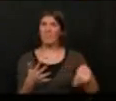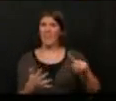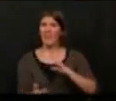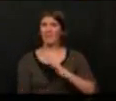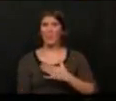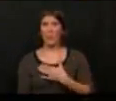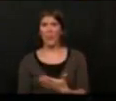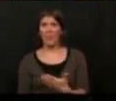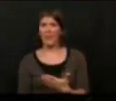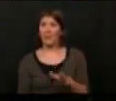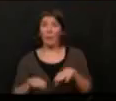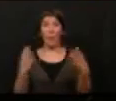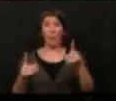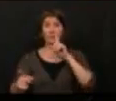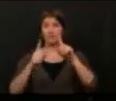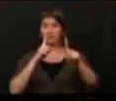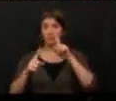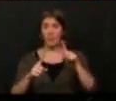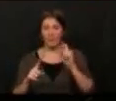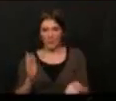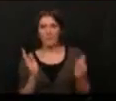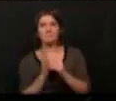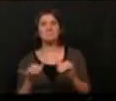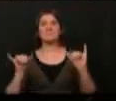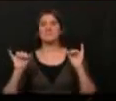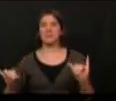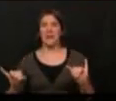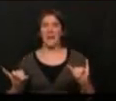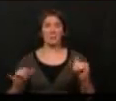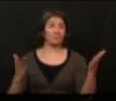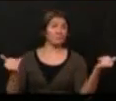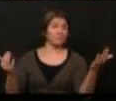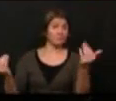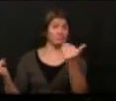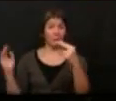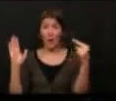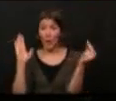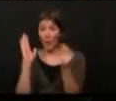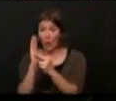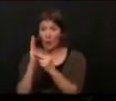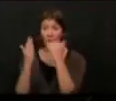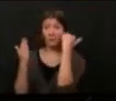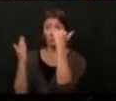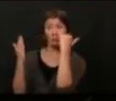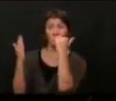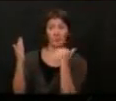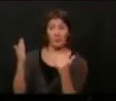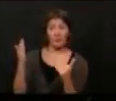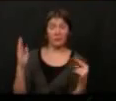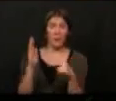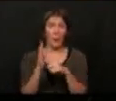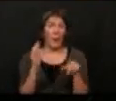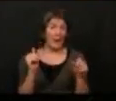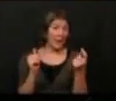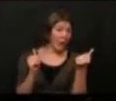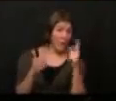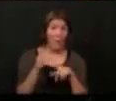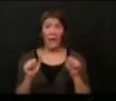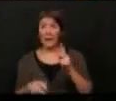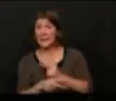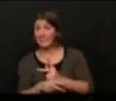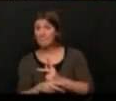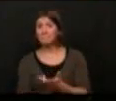those conversations need to precede any line item work that we tackle together mm-hmm. as we go forward. I